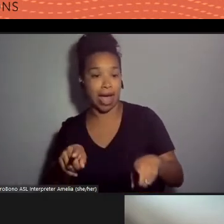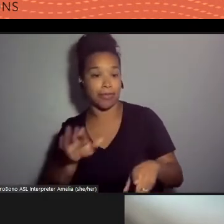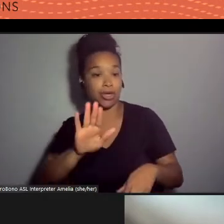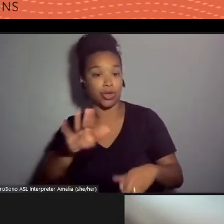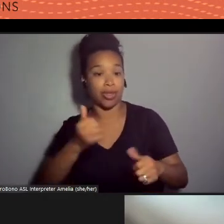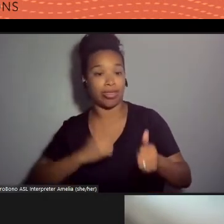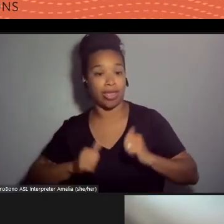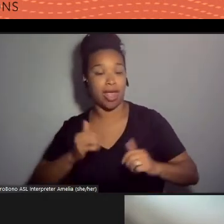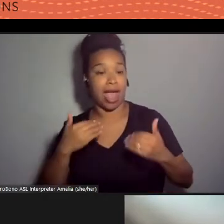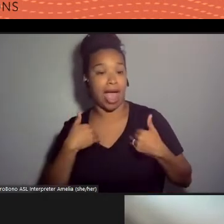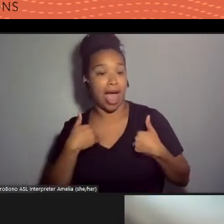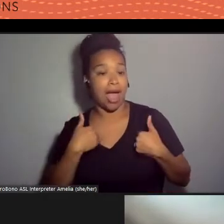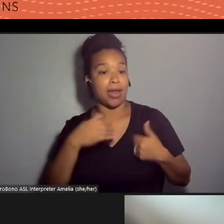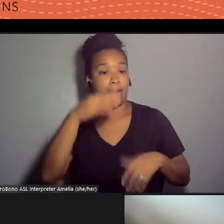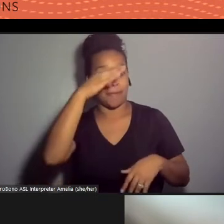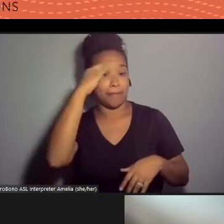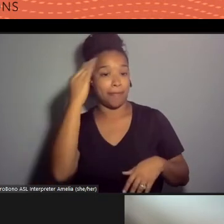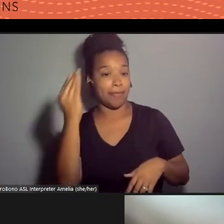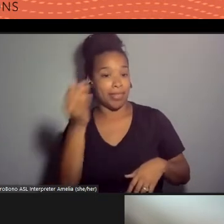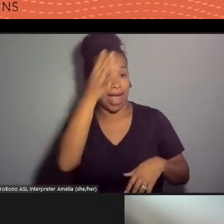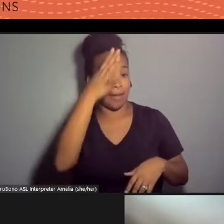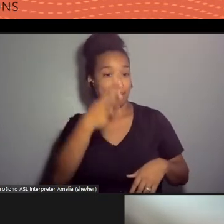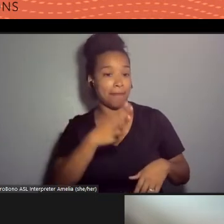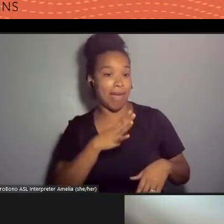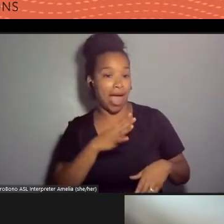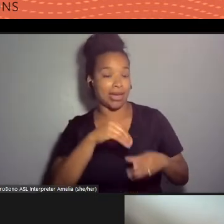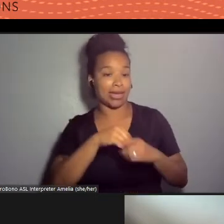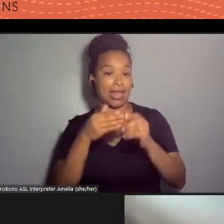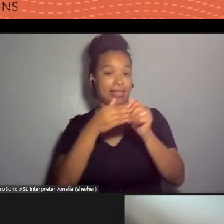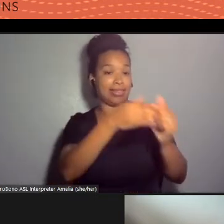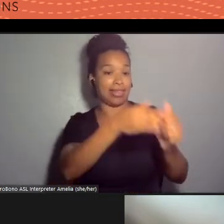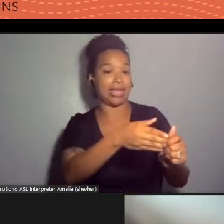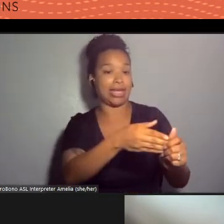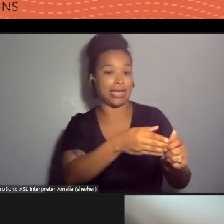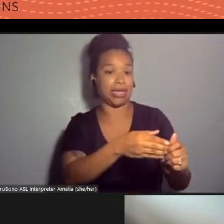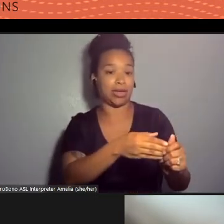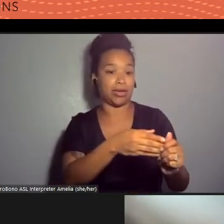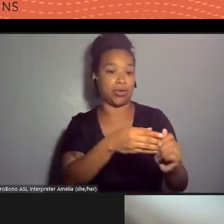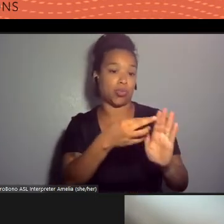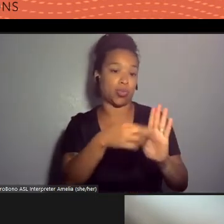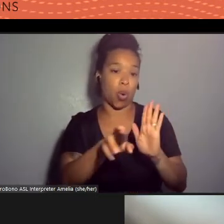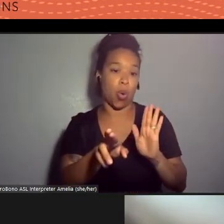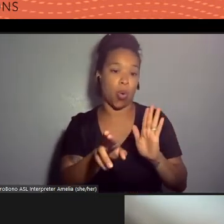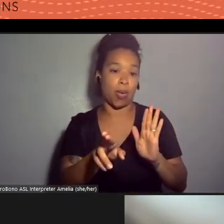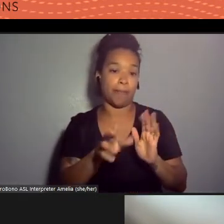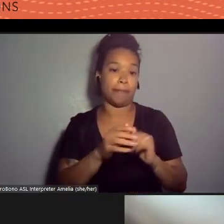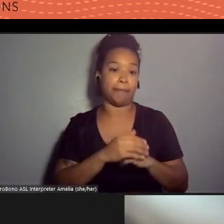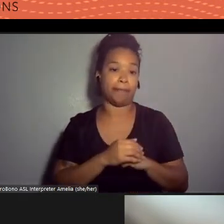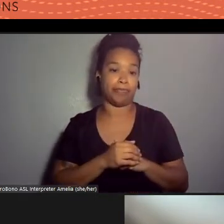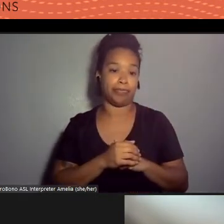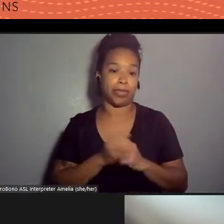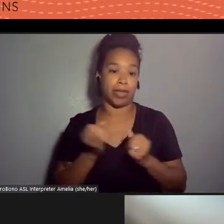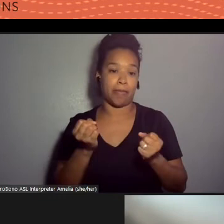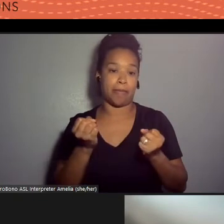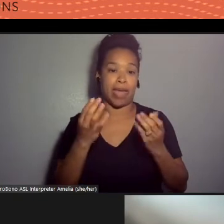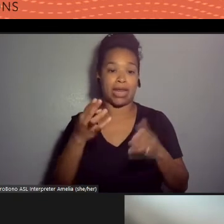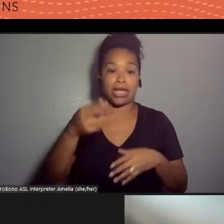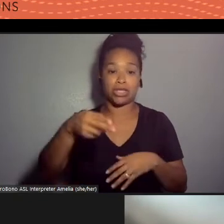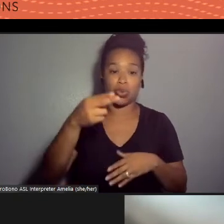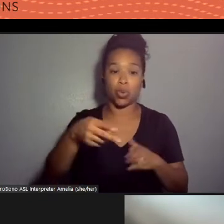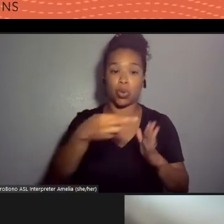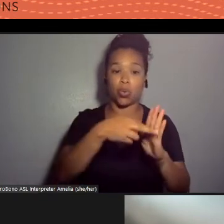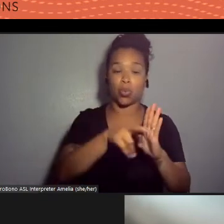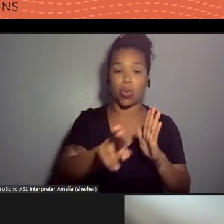Black man in a leading role that was perhaps, like some of my historical plays are, you might assume would be a white actor? Well, let's challenge that